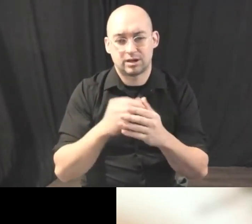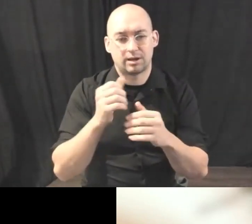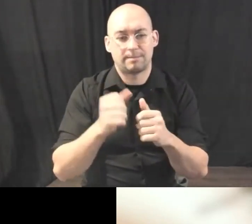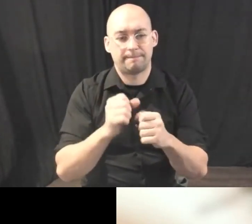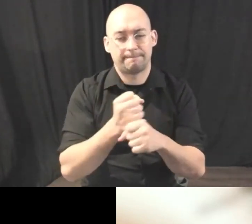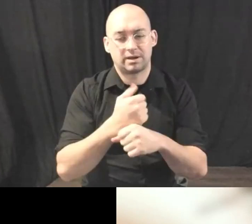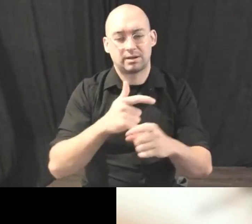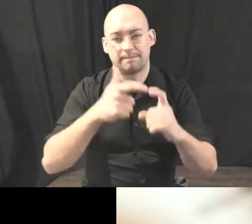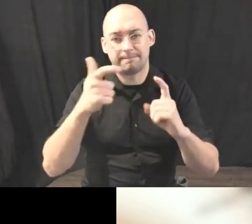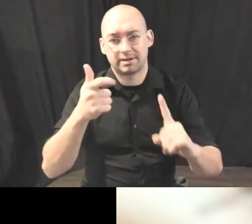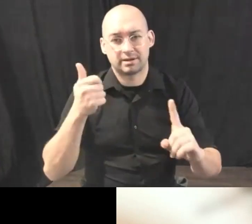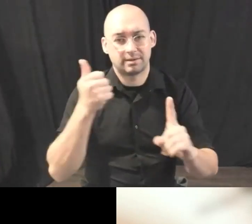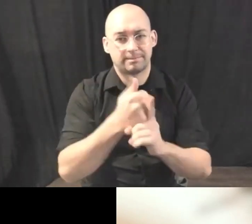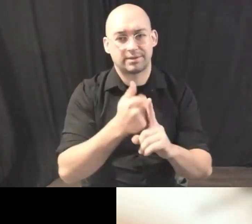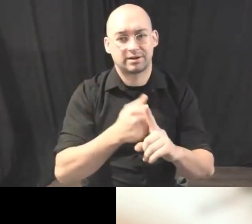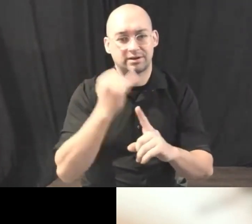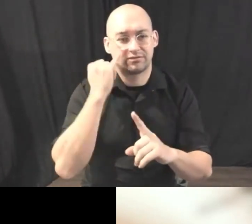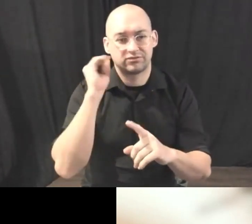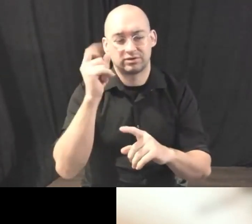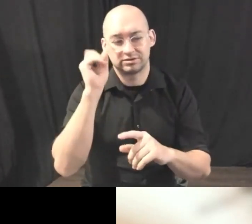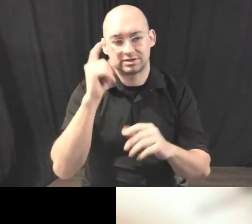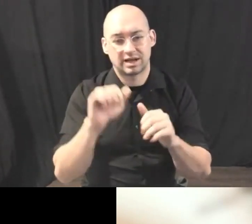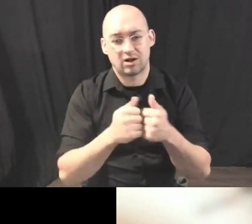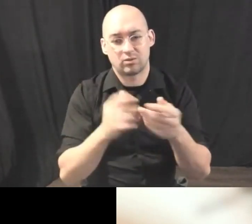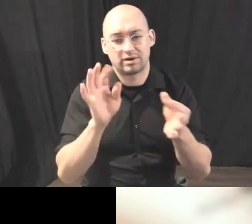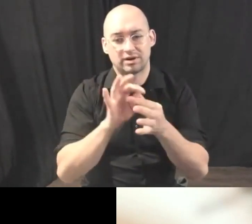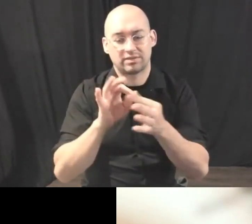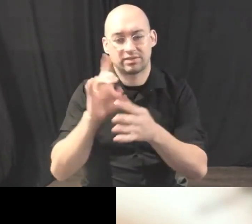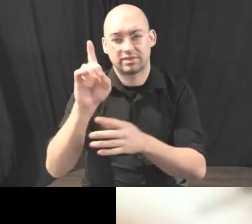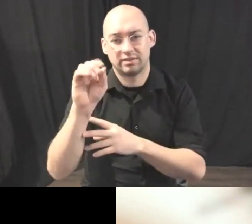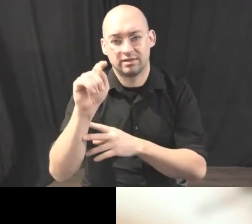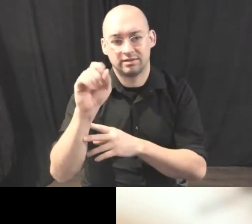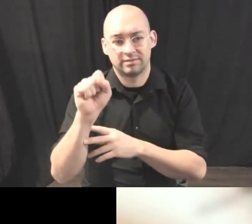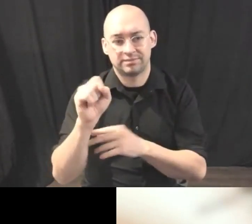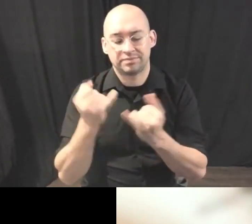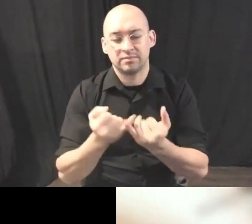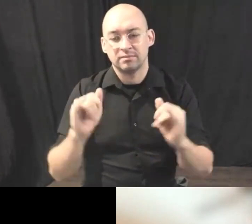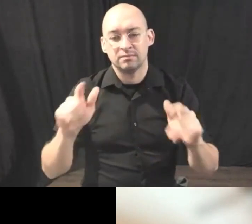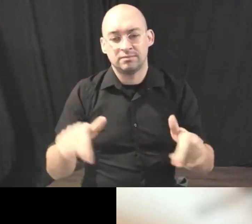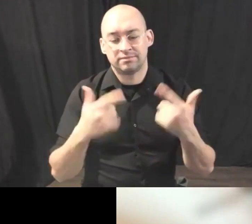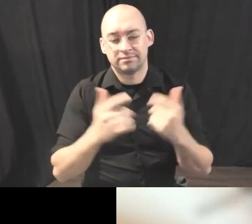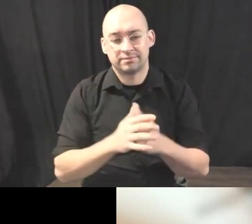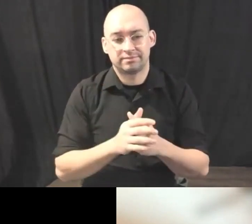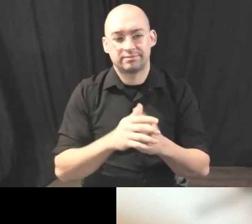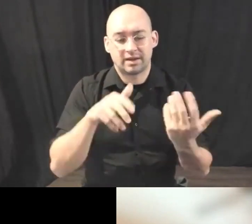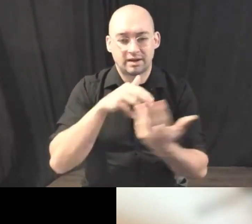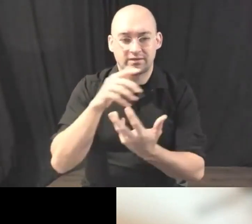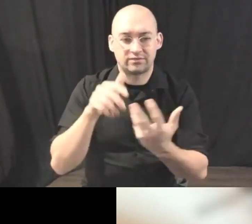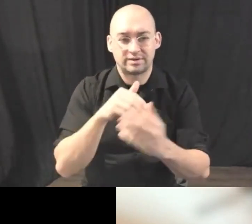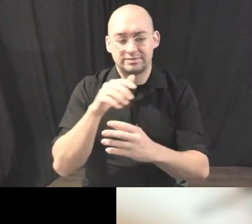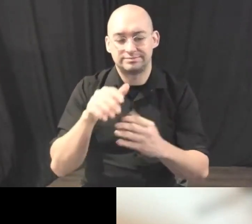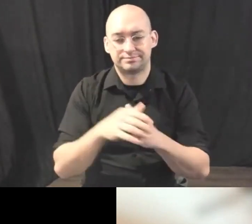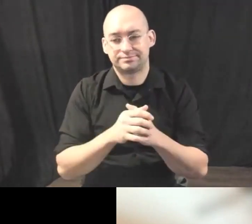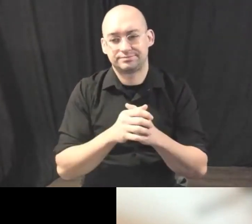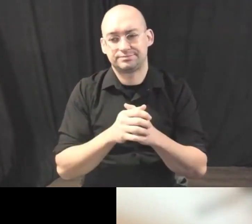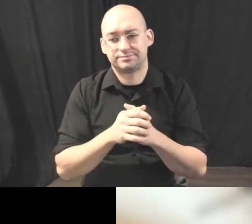how to connect the dots. We have, as a Center for Independent Living, been actively engaged with the Community Living Fund. It just